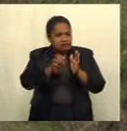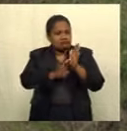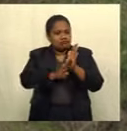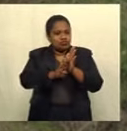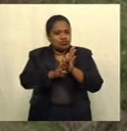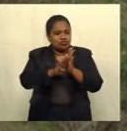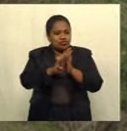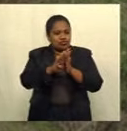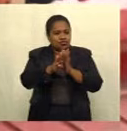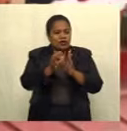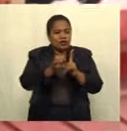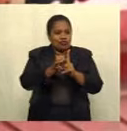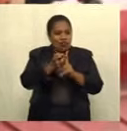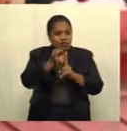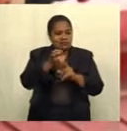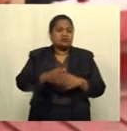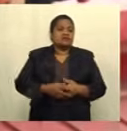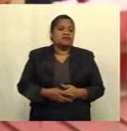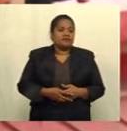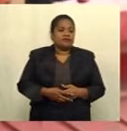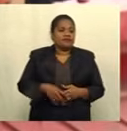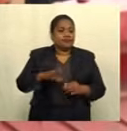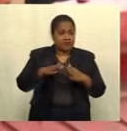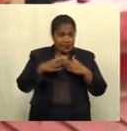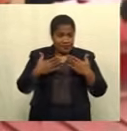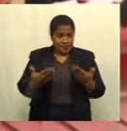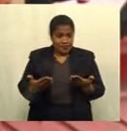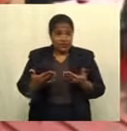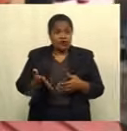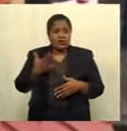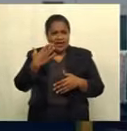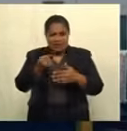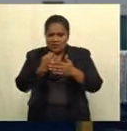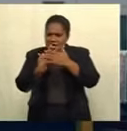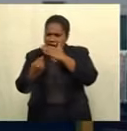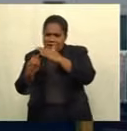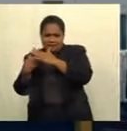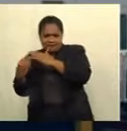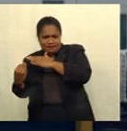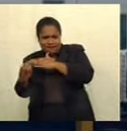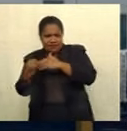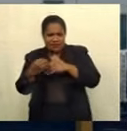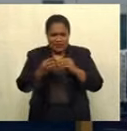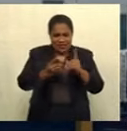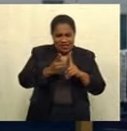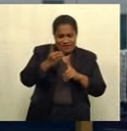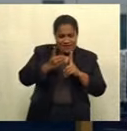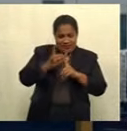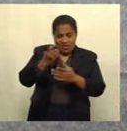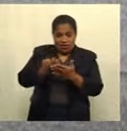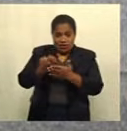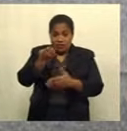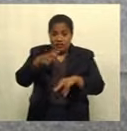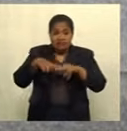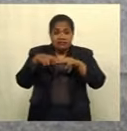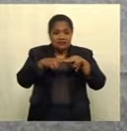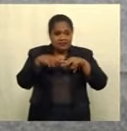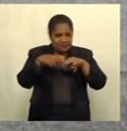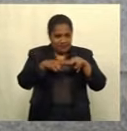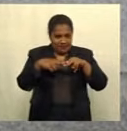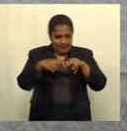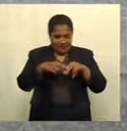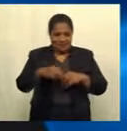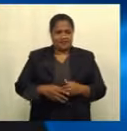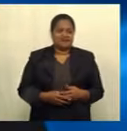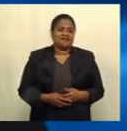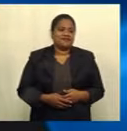COVID-19 has widened the inequality and inequity gap between the developed and developing economies, with Fiji falling in the latter.